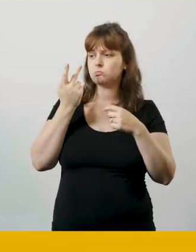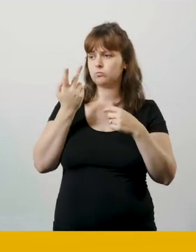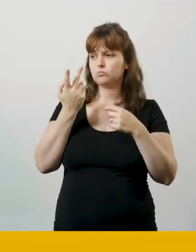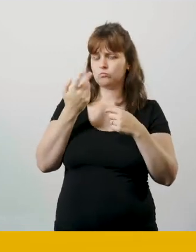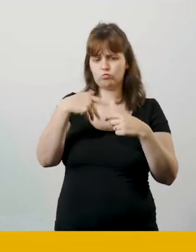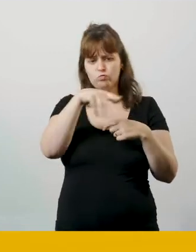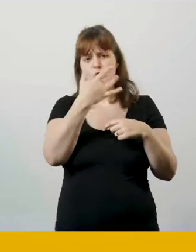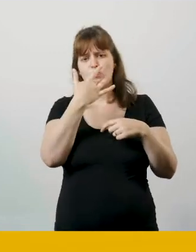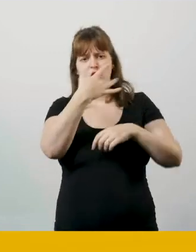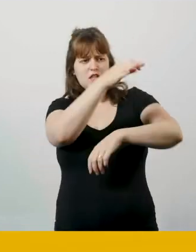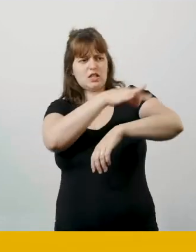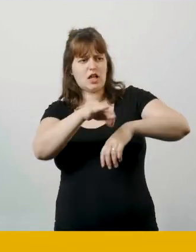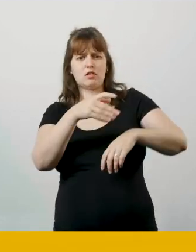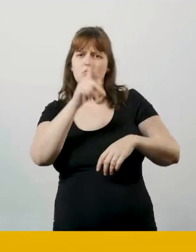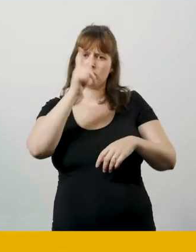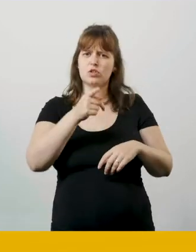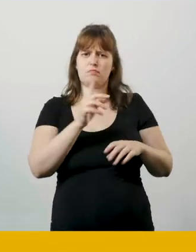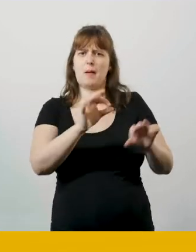for excellence.